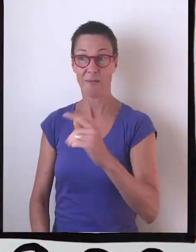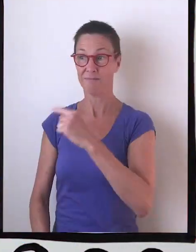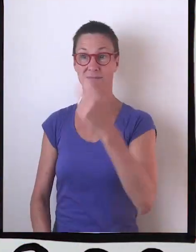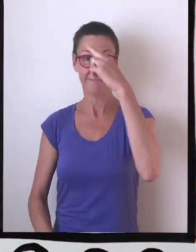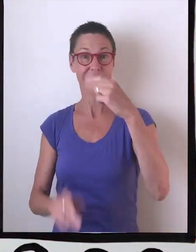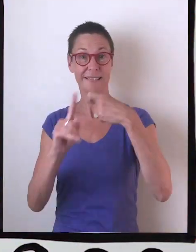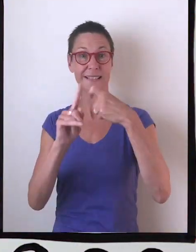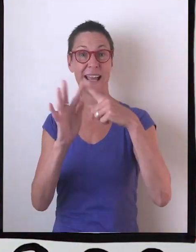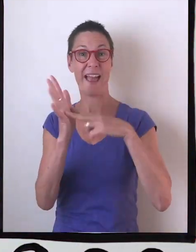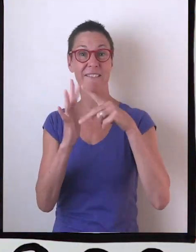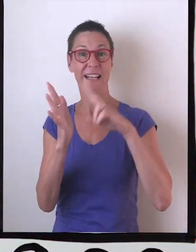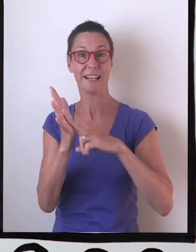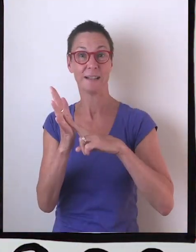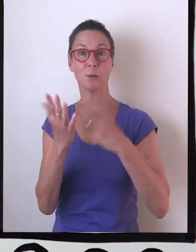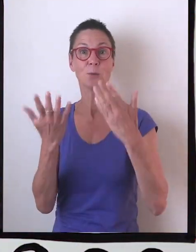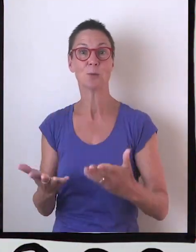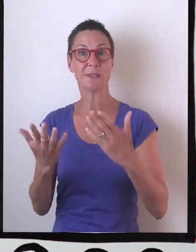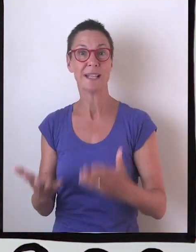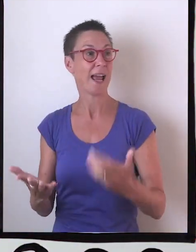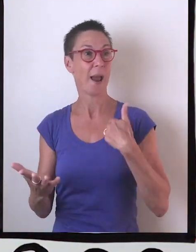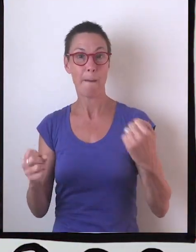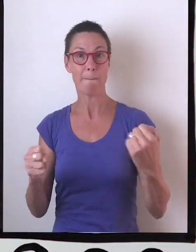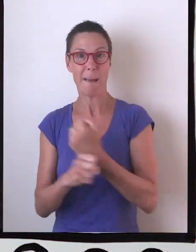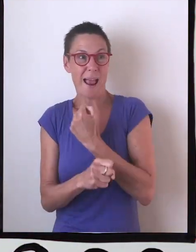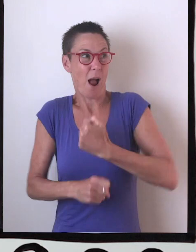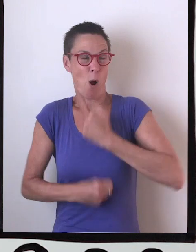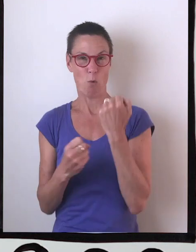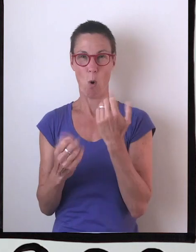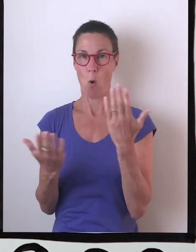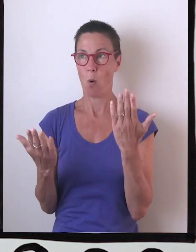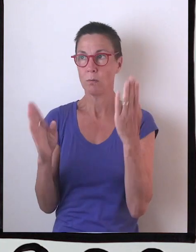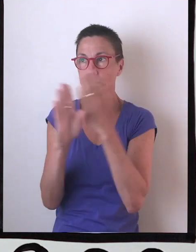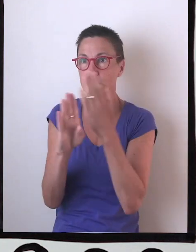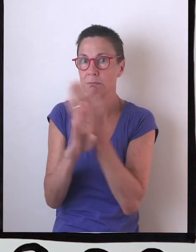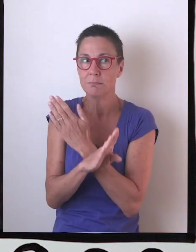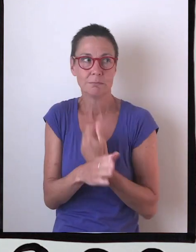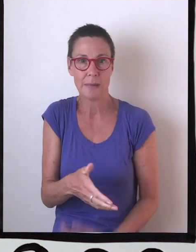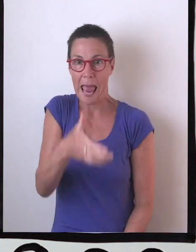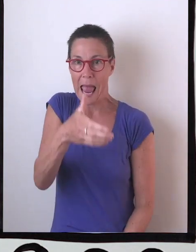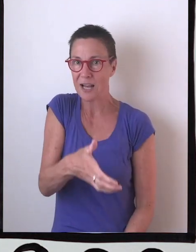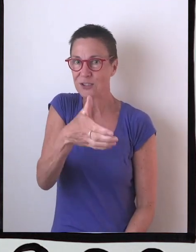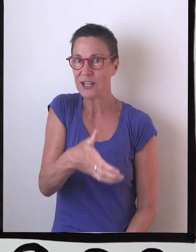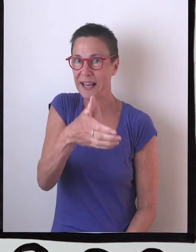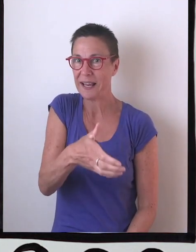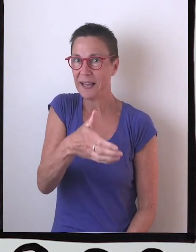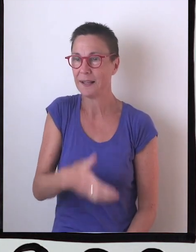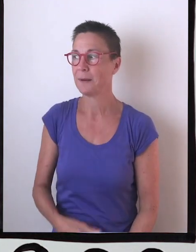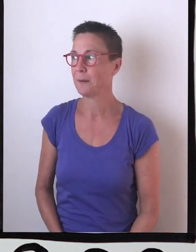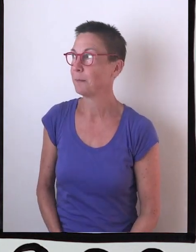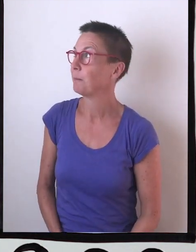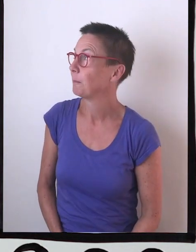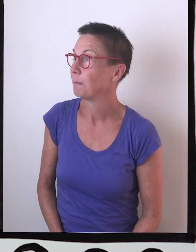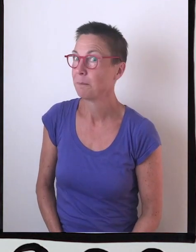Hello, my name's Kevin, and today in the Broom Cupboard, we're going to make up our very own secret